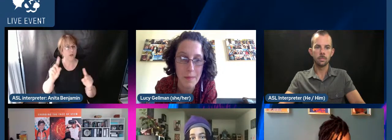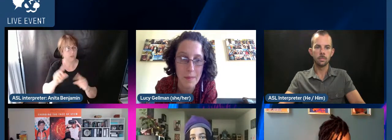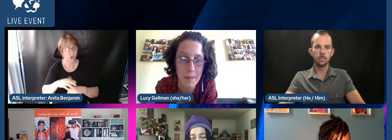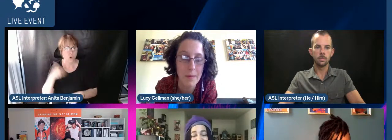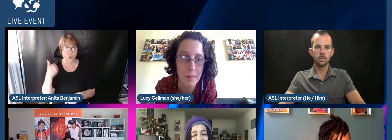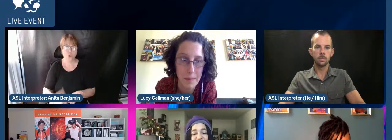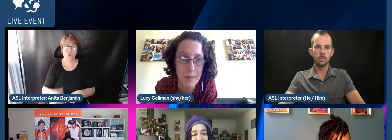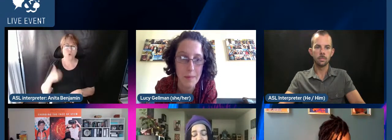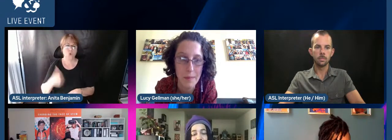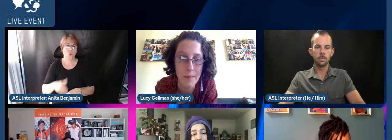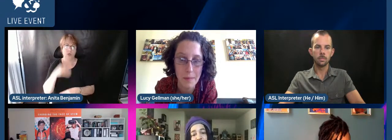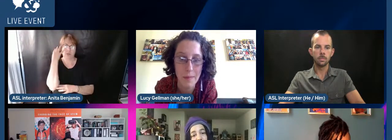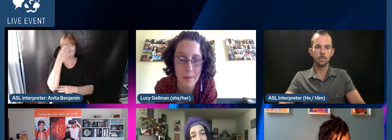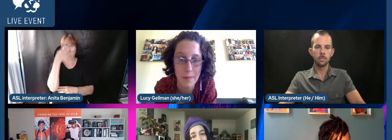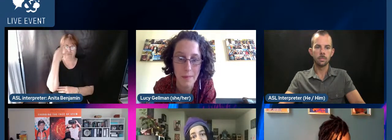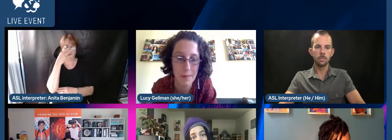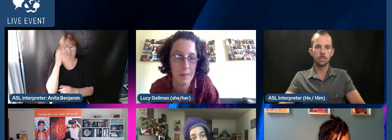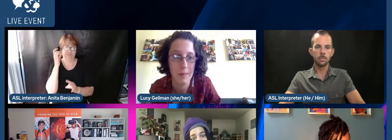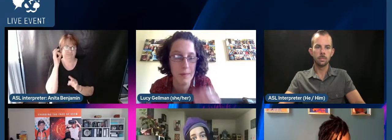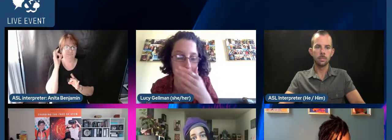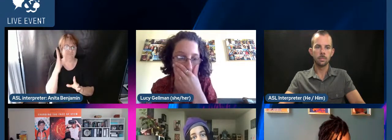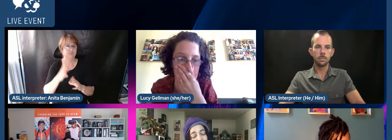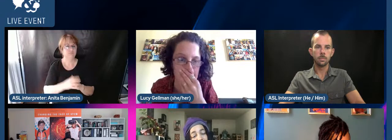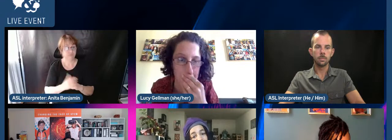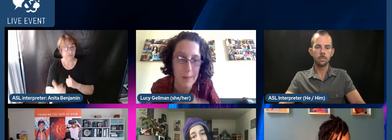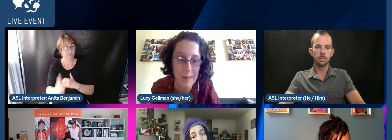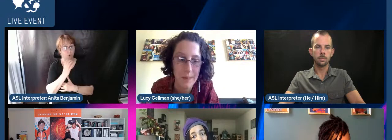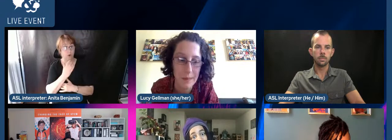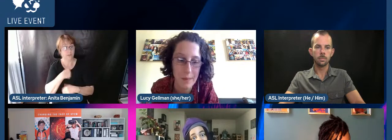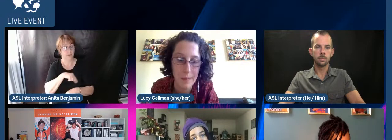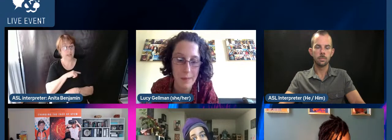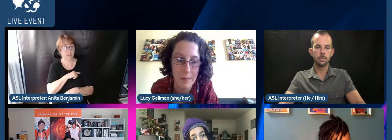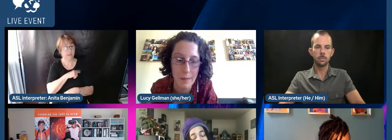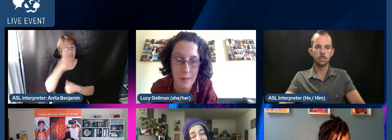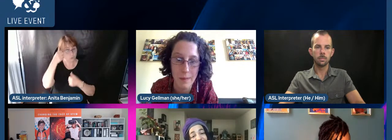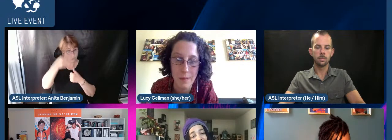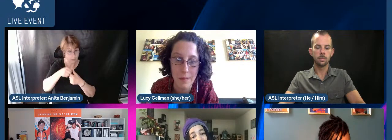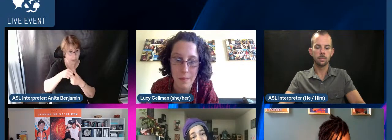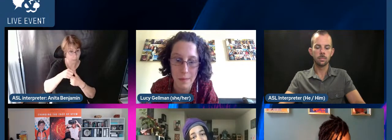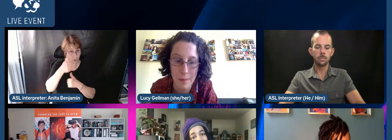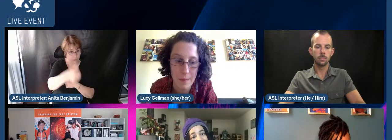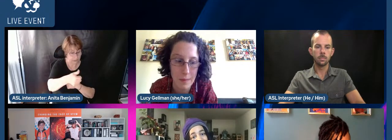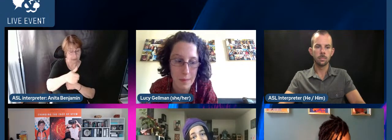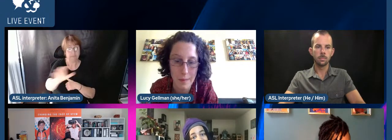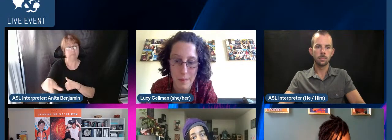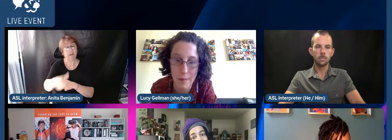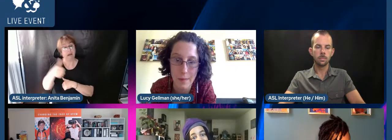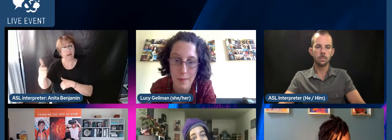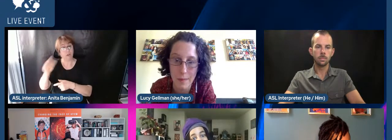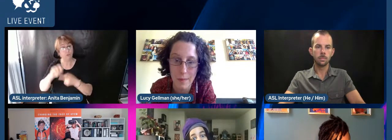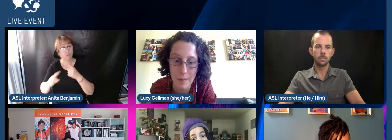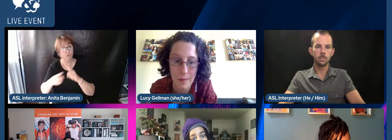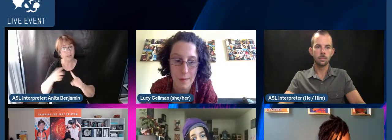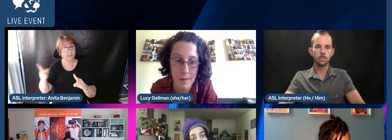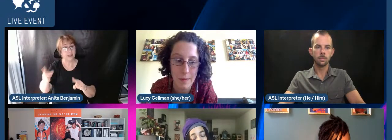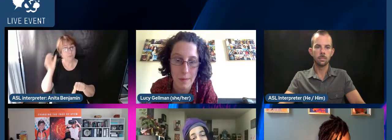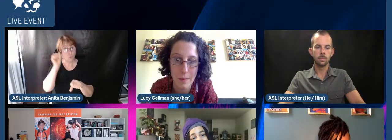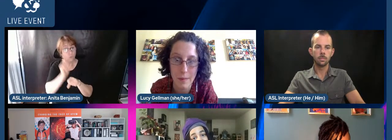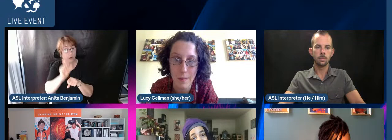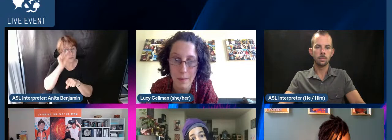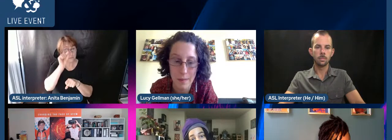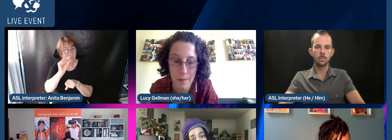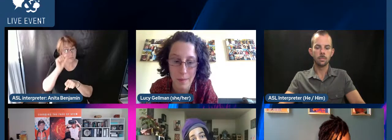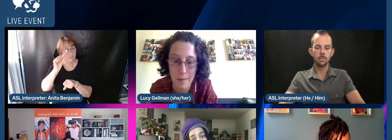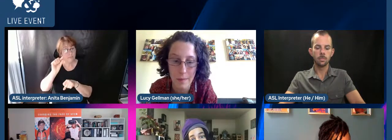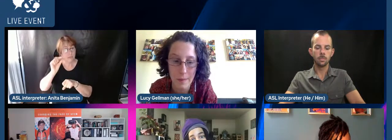gaslighting situation. It's horrible. So you have to remember and remind all of your friends that they have to work on this every single day. The